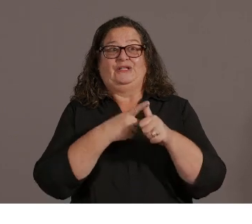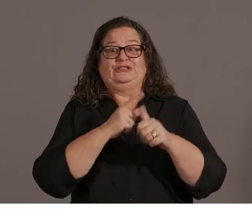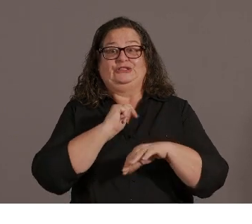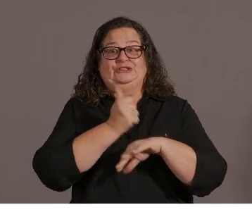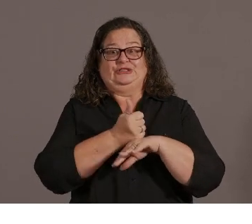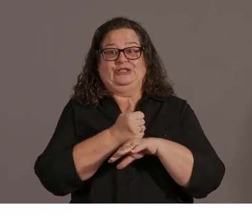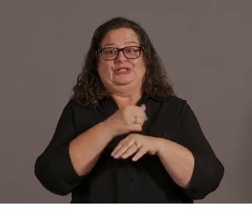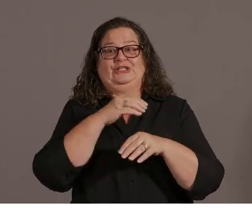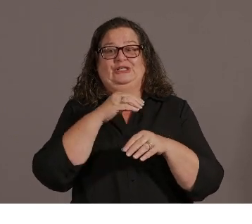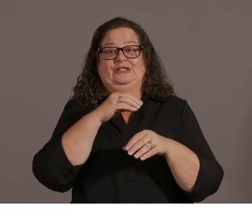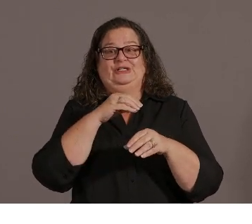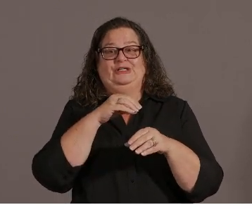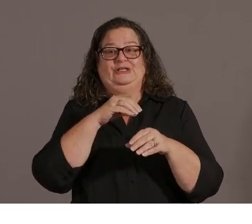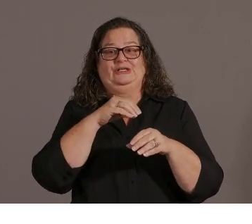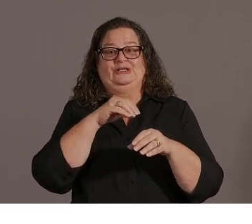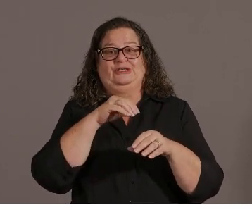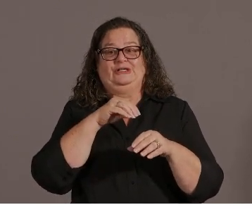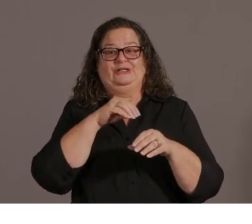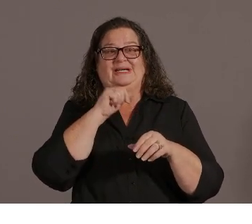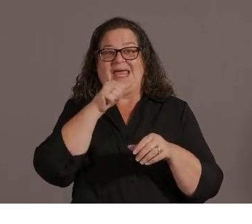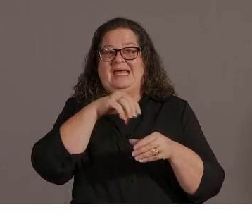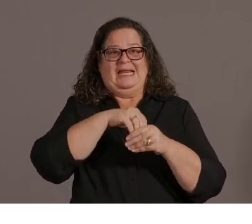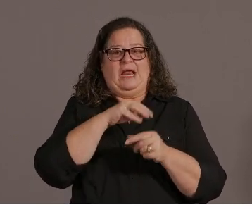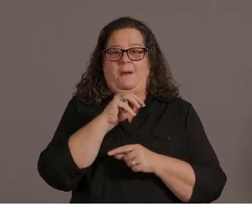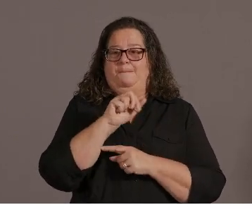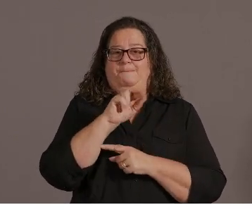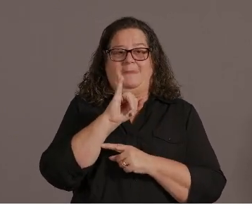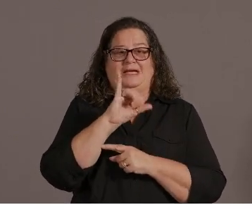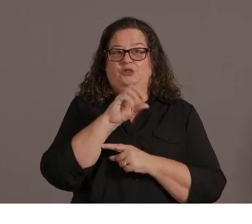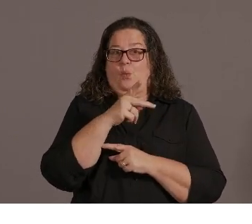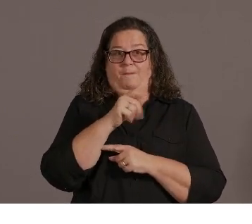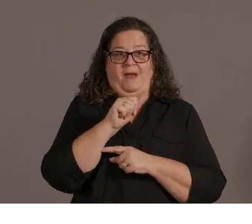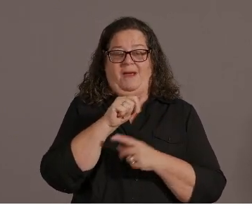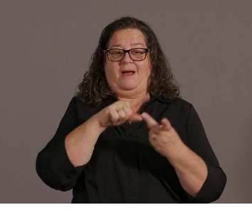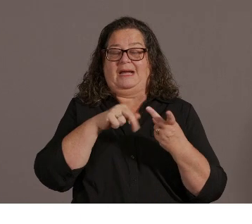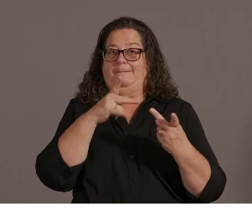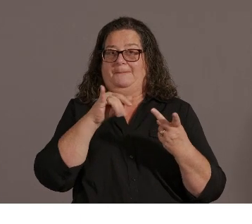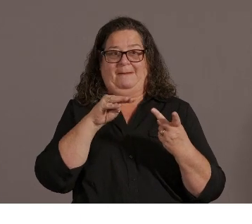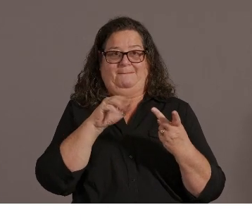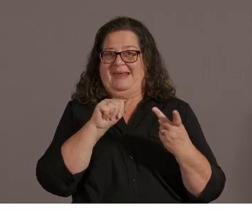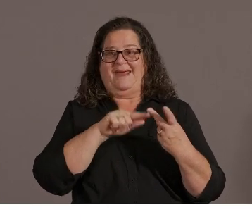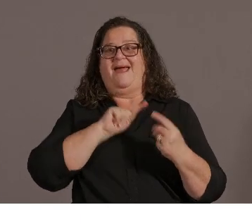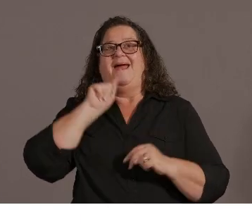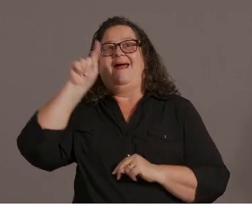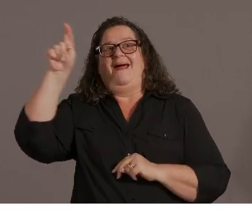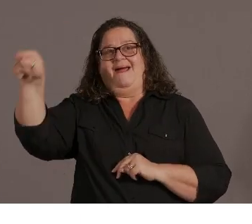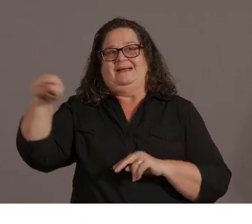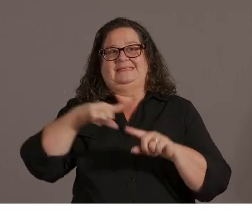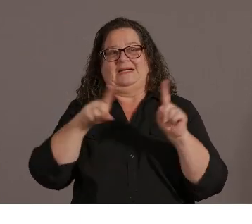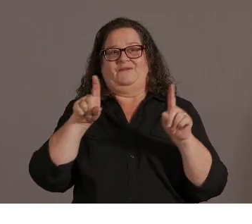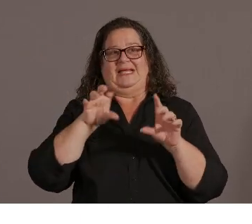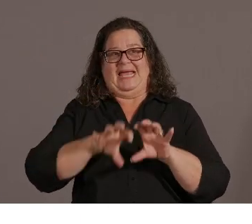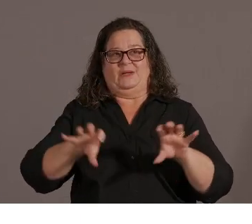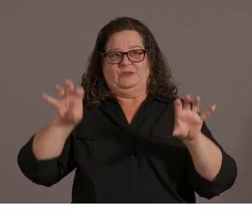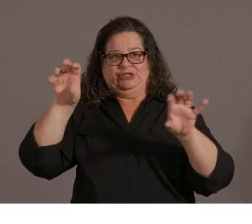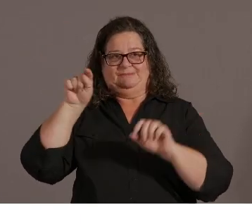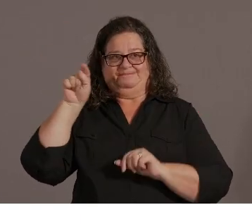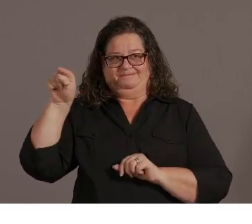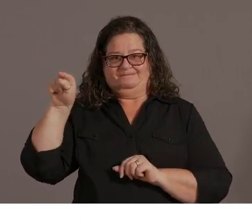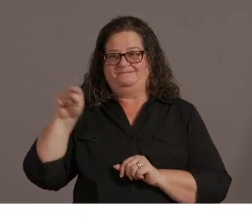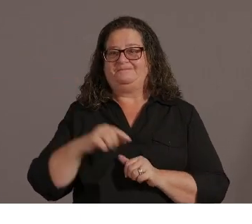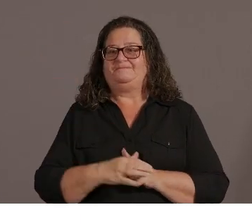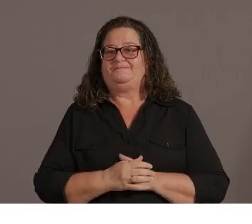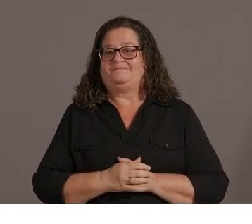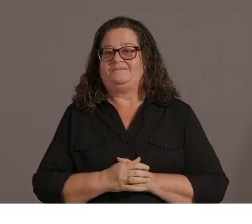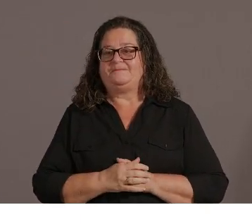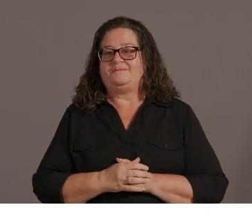Pima counties. And this indoor location is going to transition to a state-supported site operating 7 days a week from